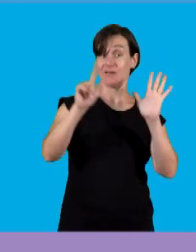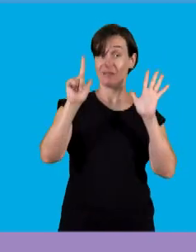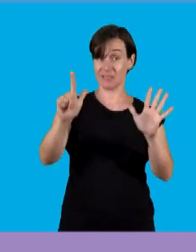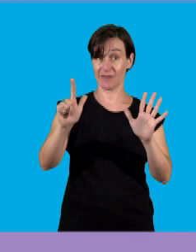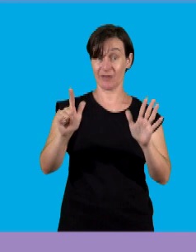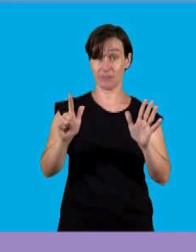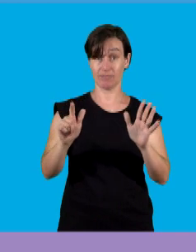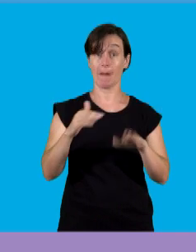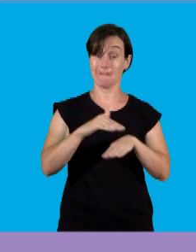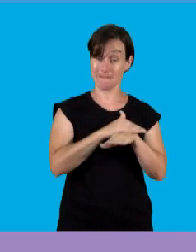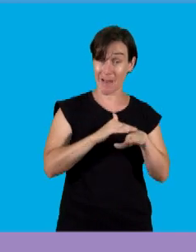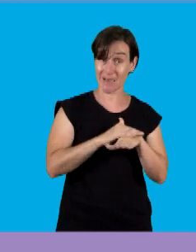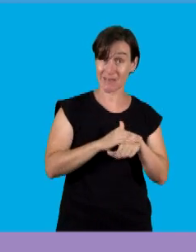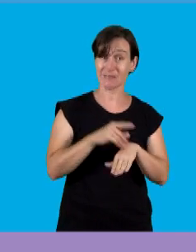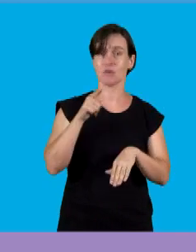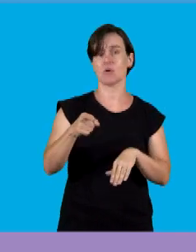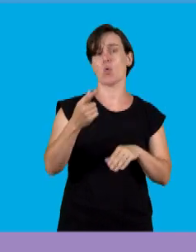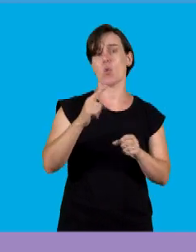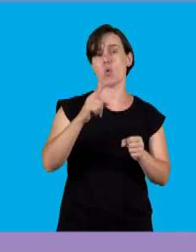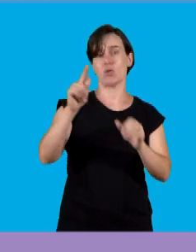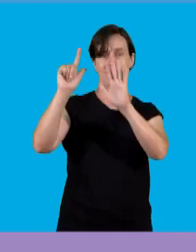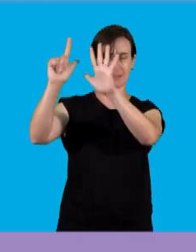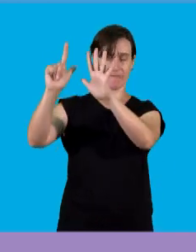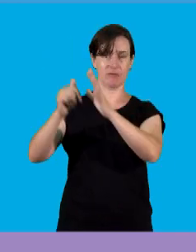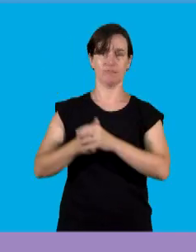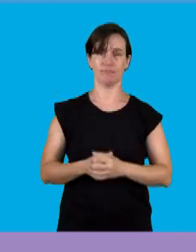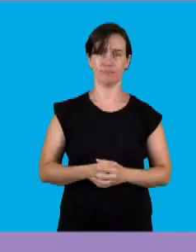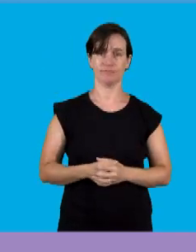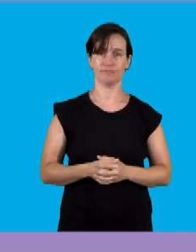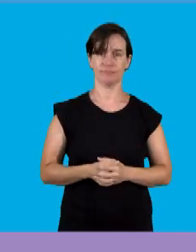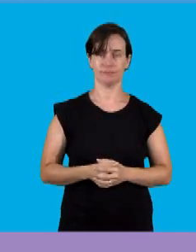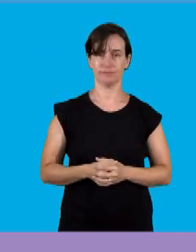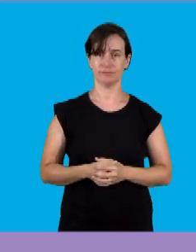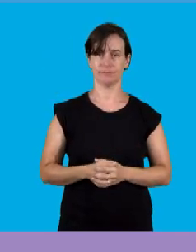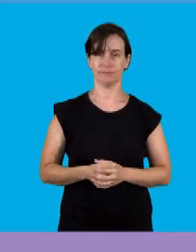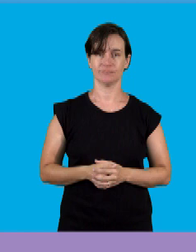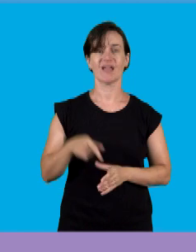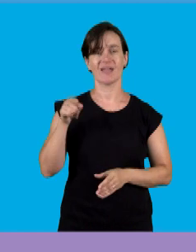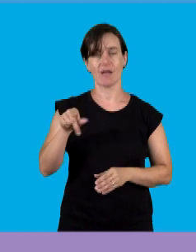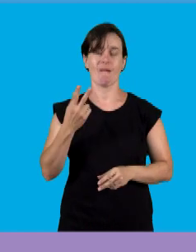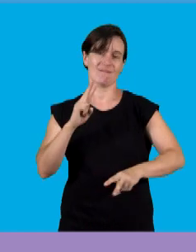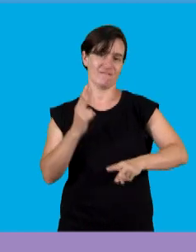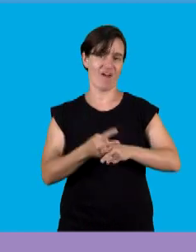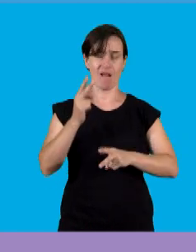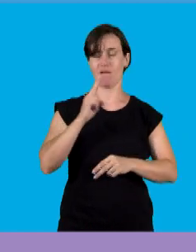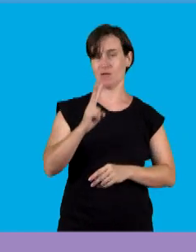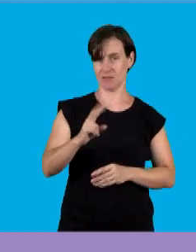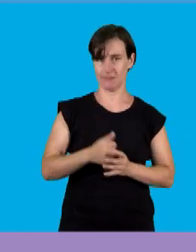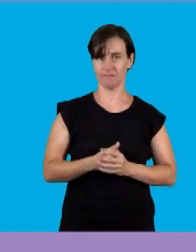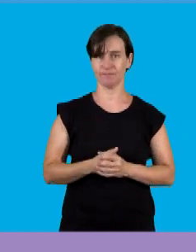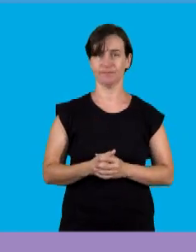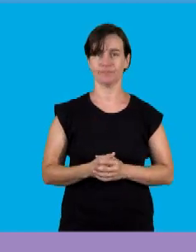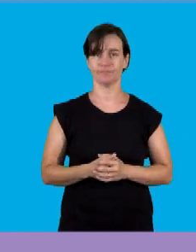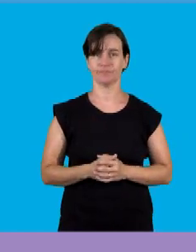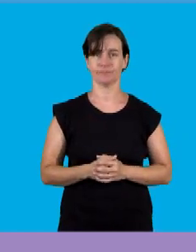a negative 7 as a base and a 7 as an exponent, and that is our final